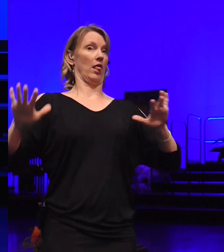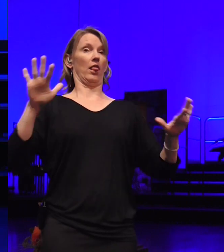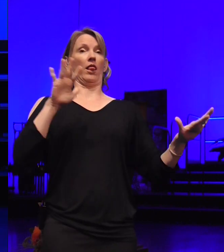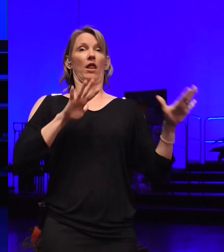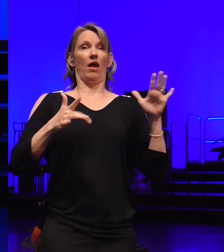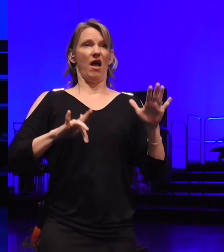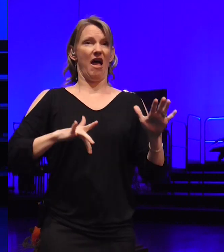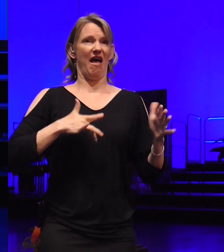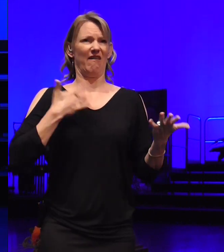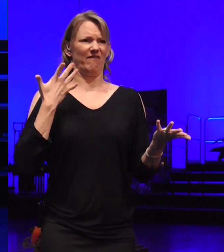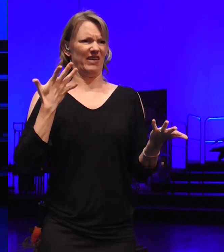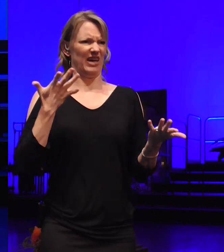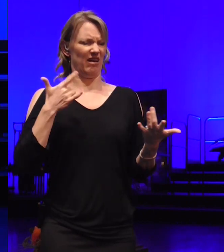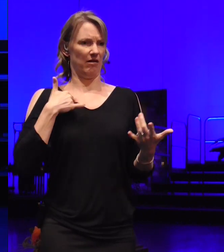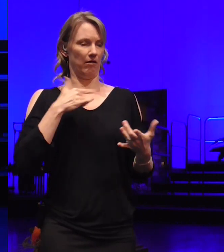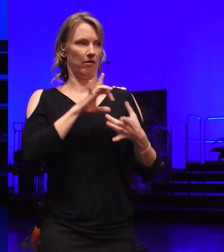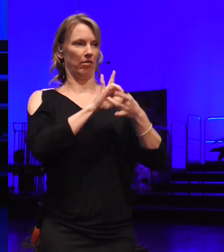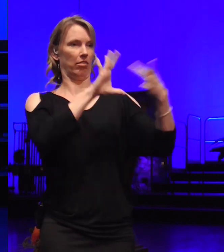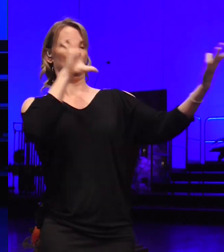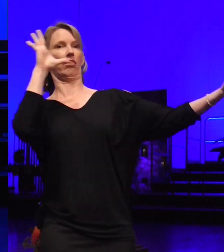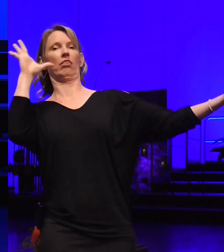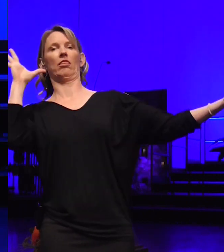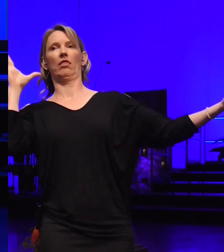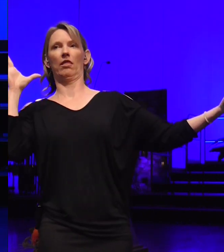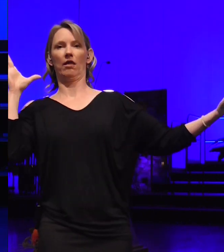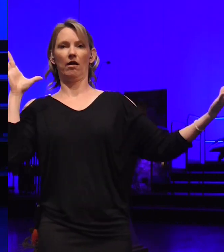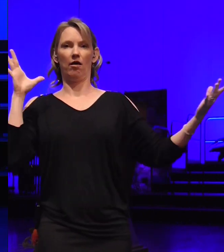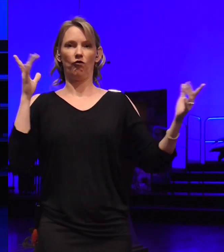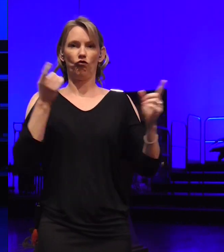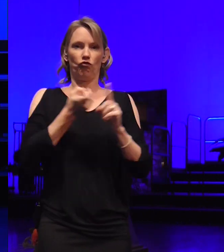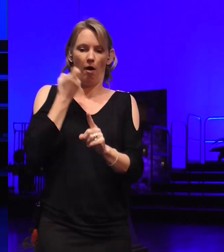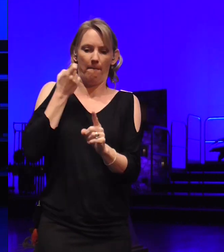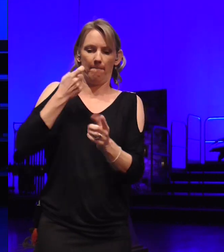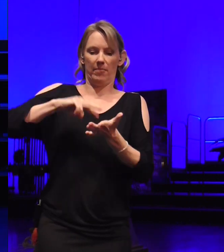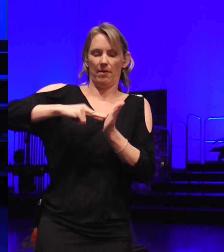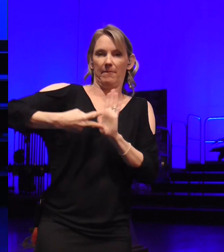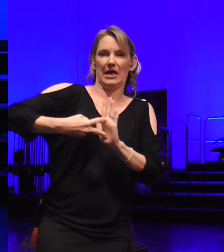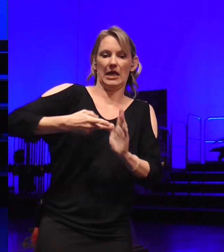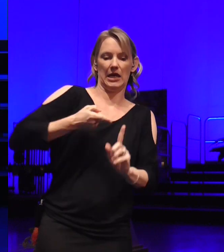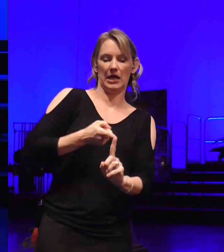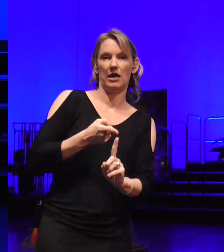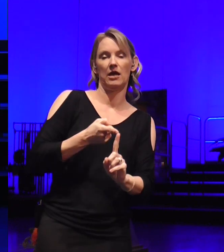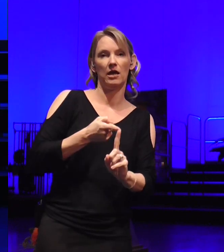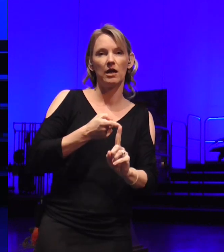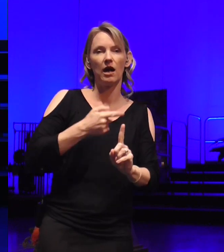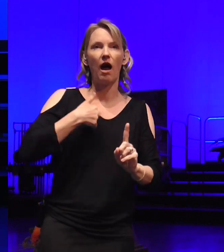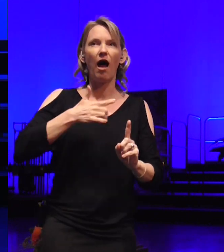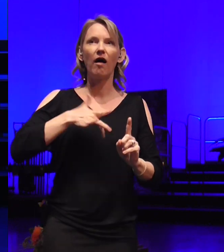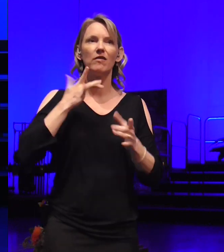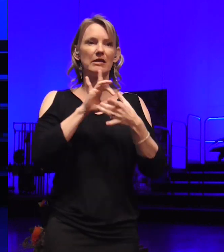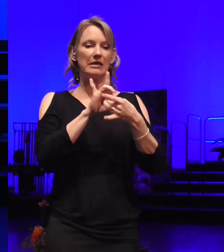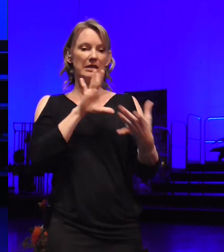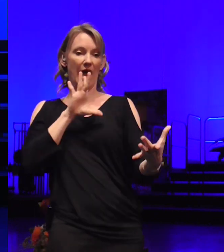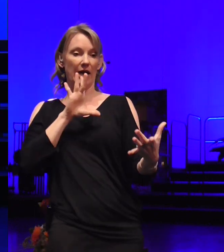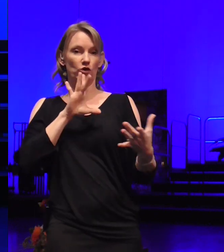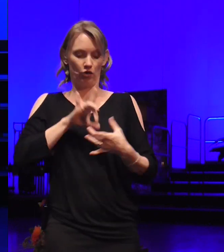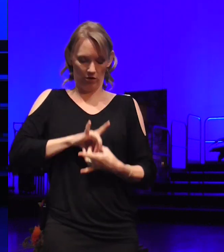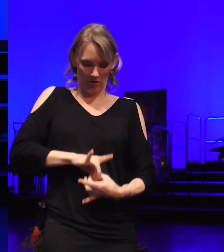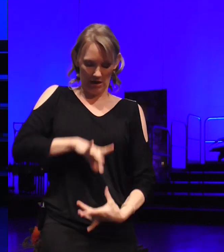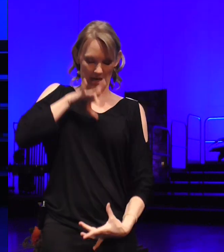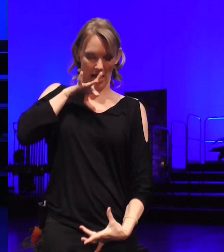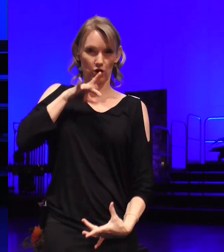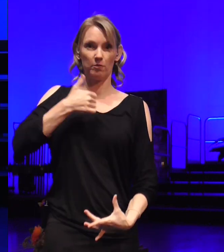And then I end up feeling supremely detached from the meaning And I feel detached not only